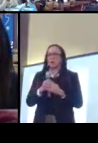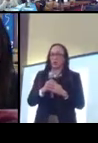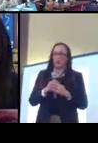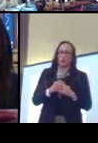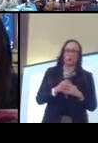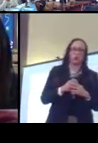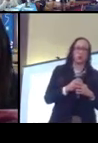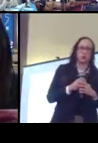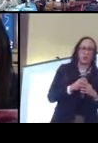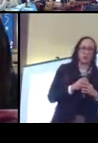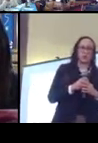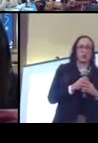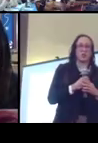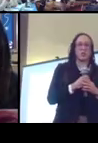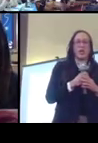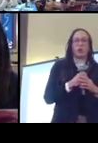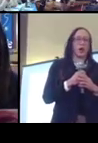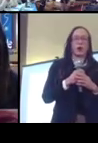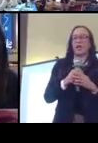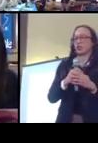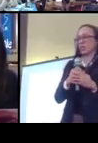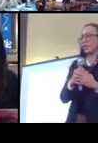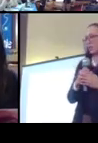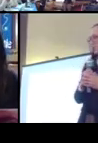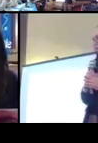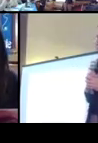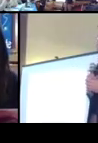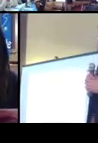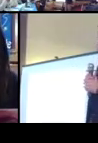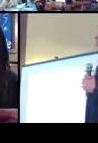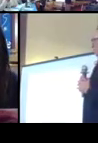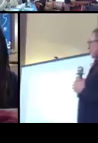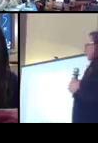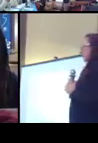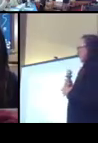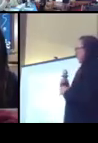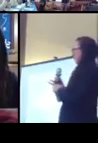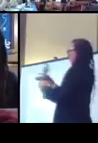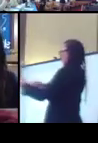efforts, funding pools, resources, and where we actually need to start.